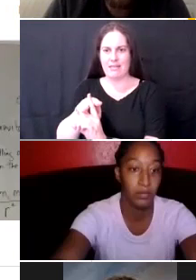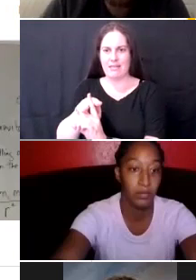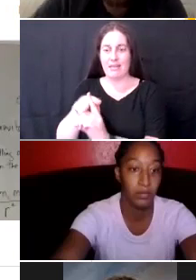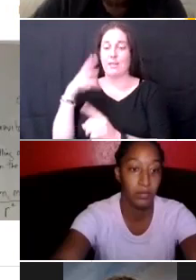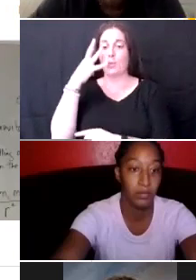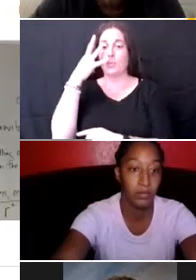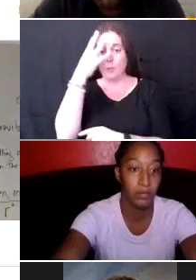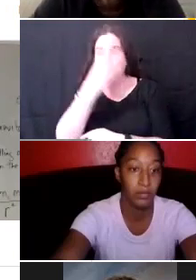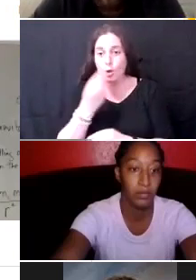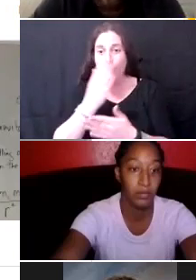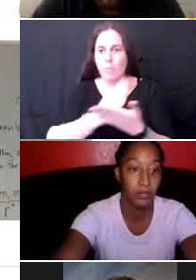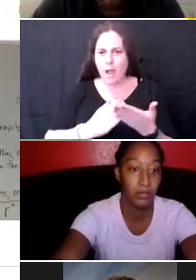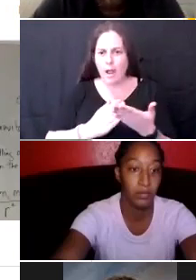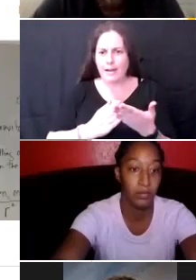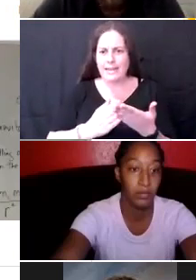it for.